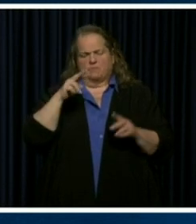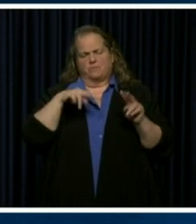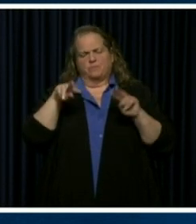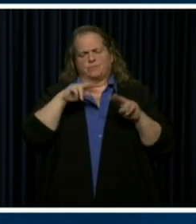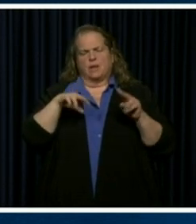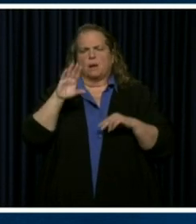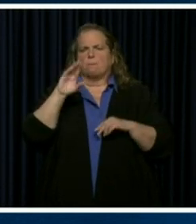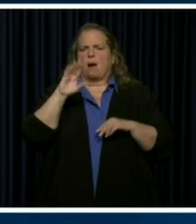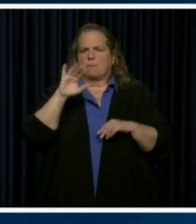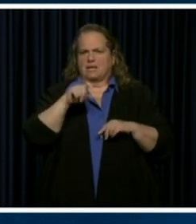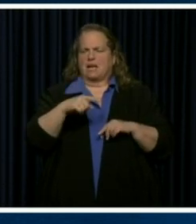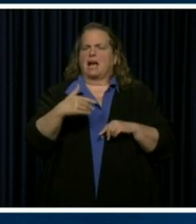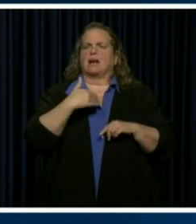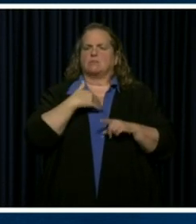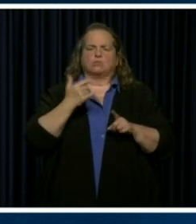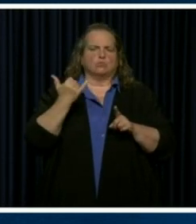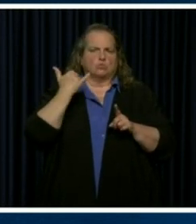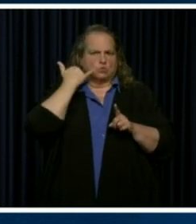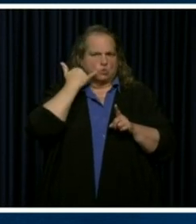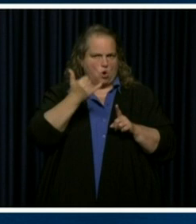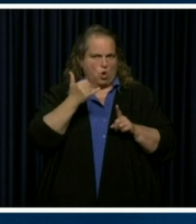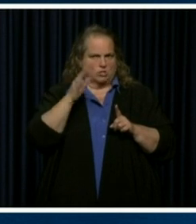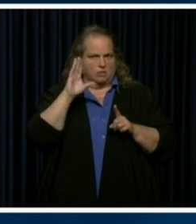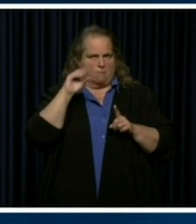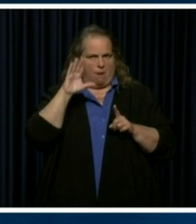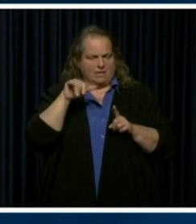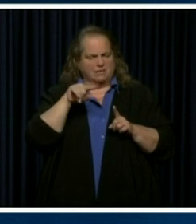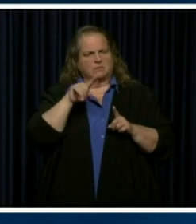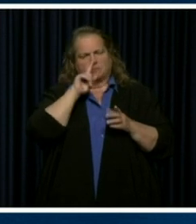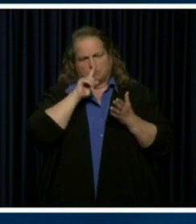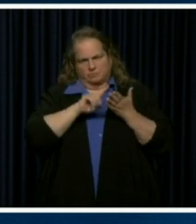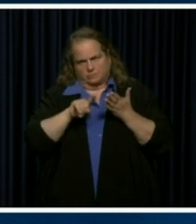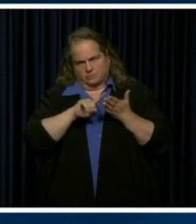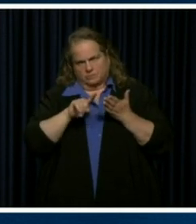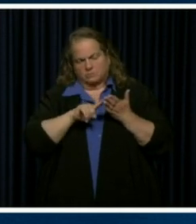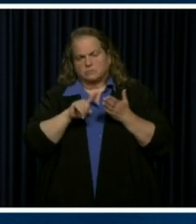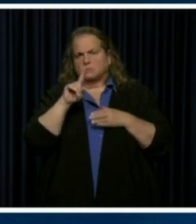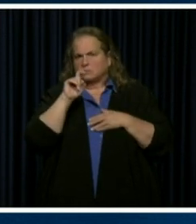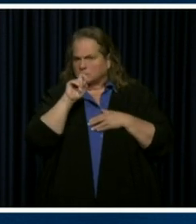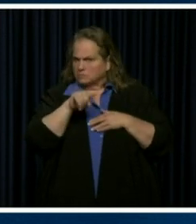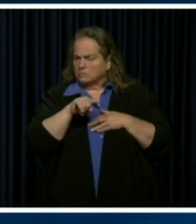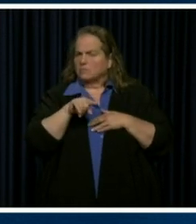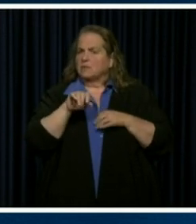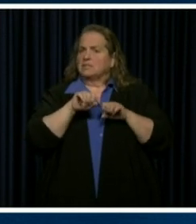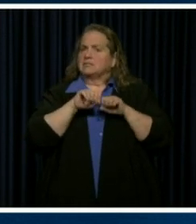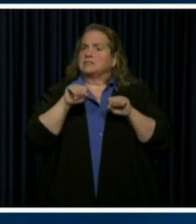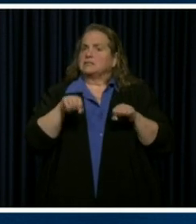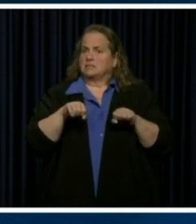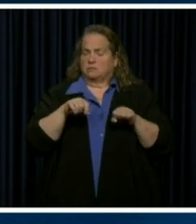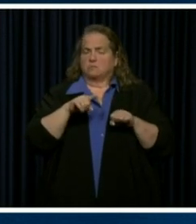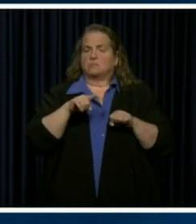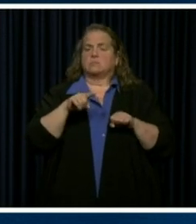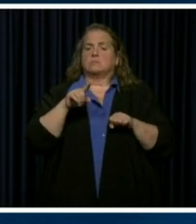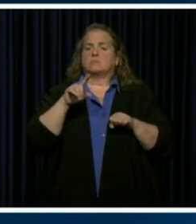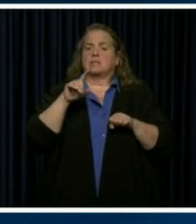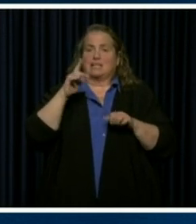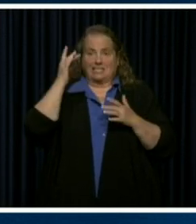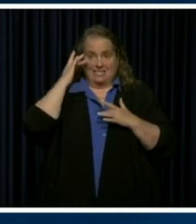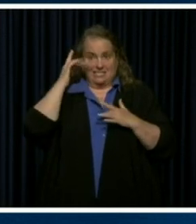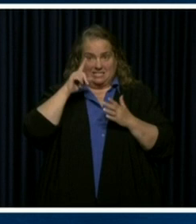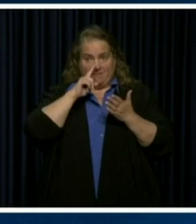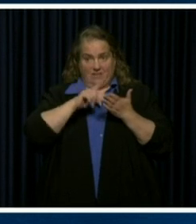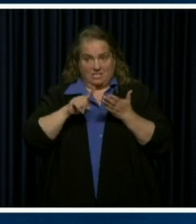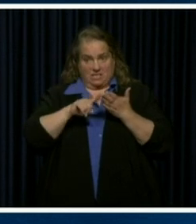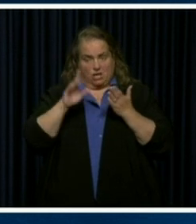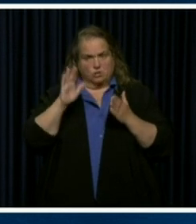Bobby. She calls Bobby and begins the initial investigation. The system provides call scripts so disease investigators can be